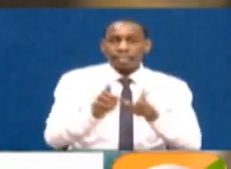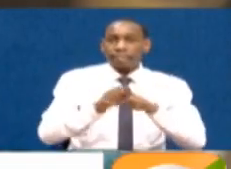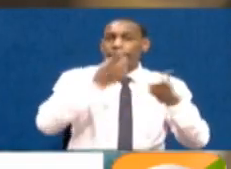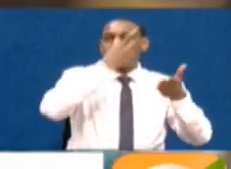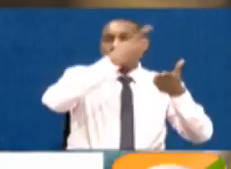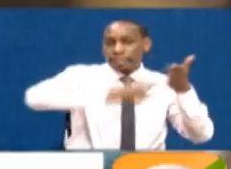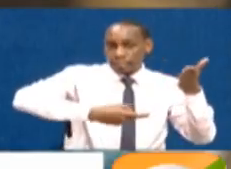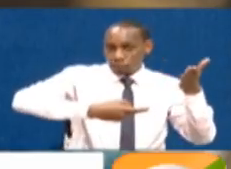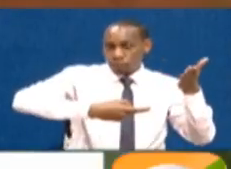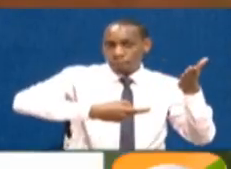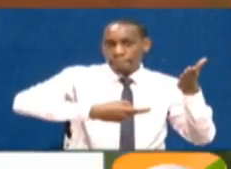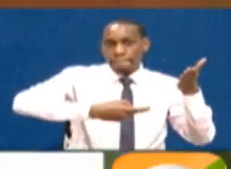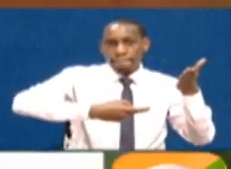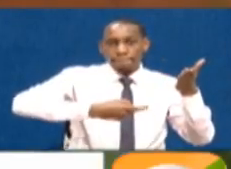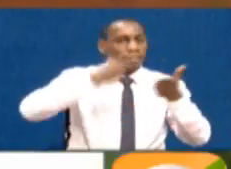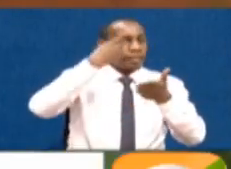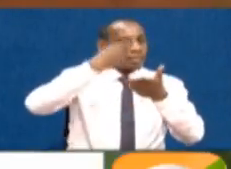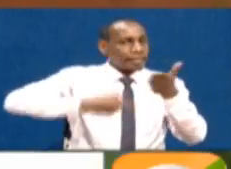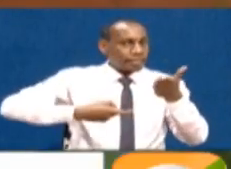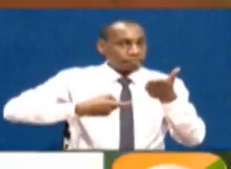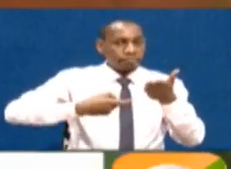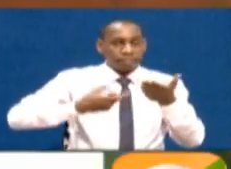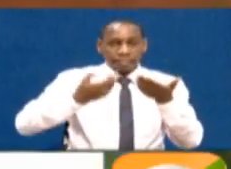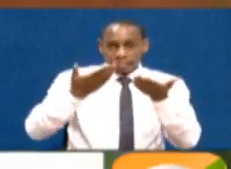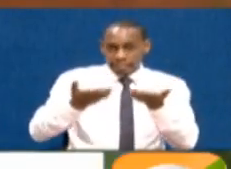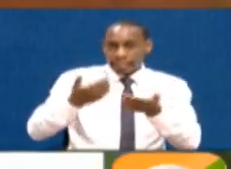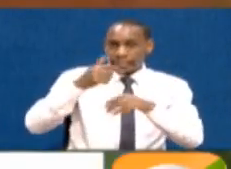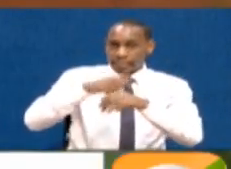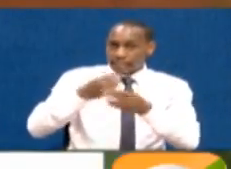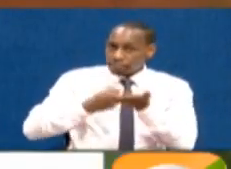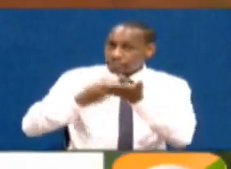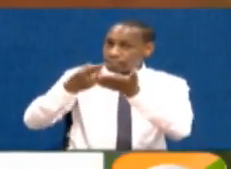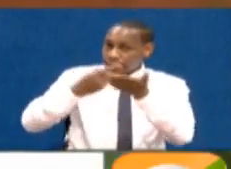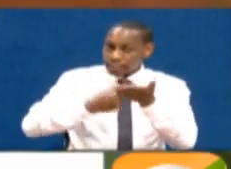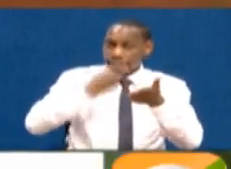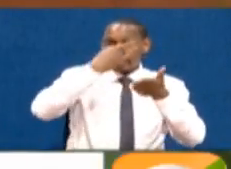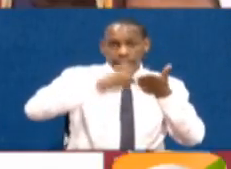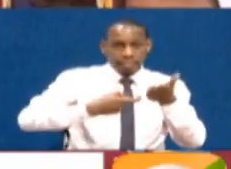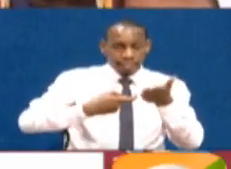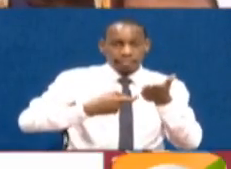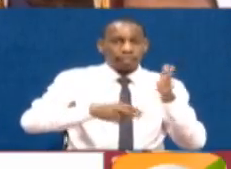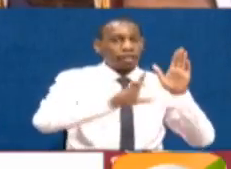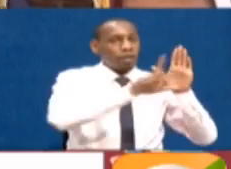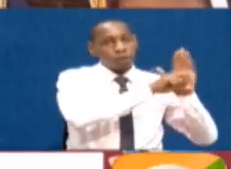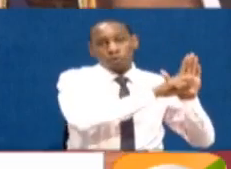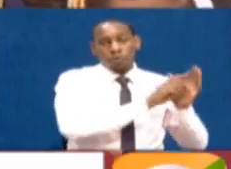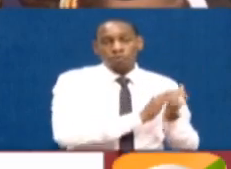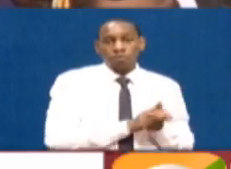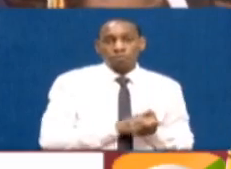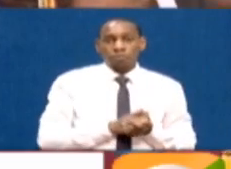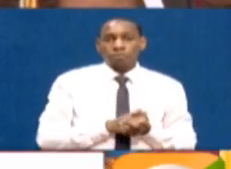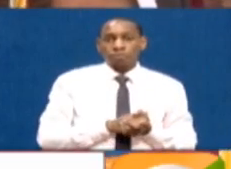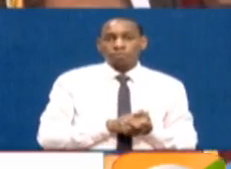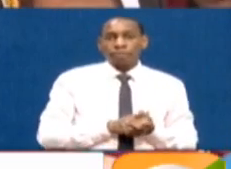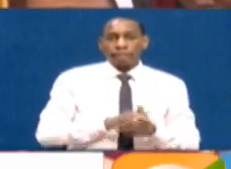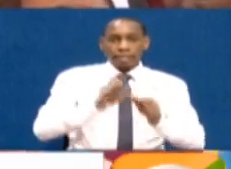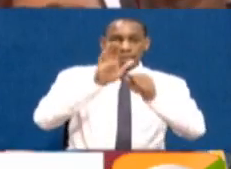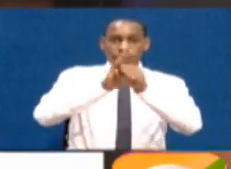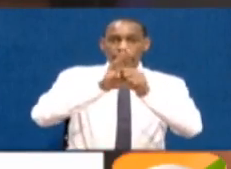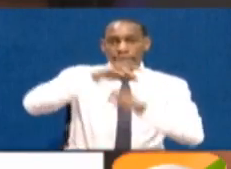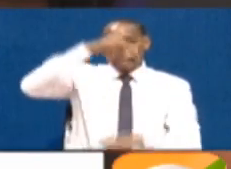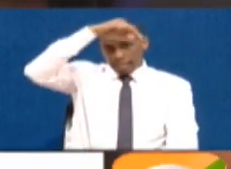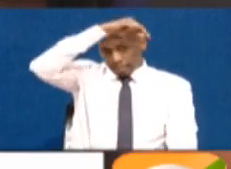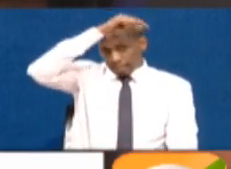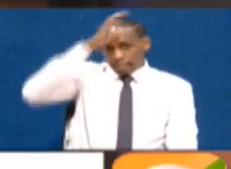taxation, it's time we even relook at the taxation laws. While thousands of graduates